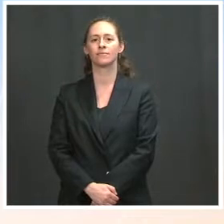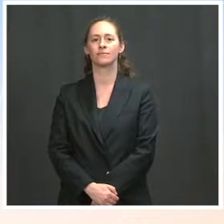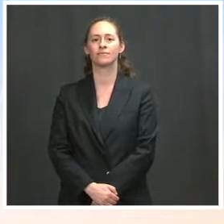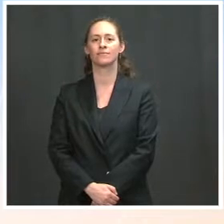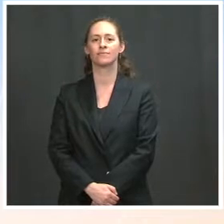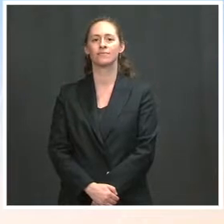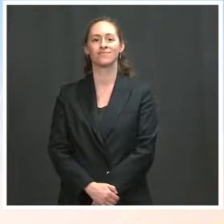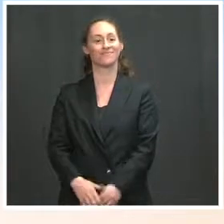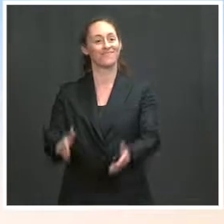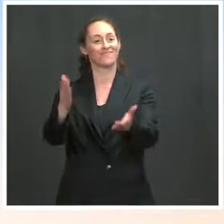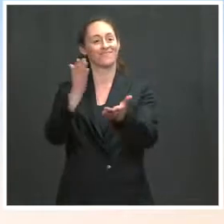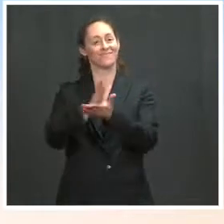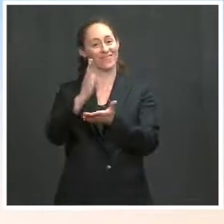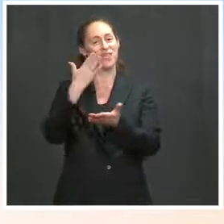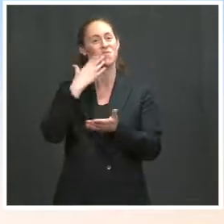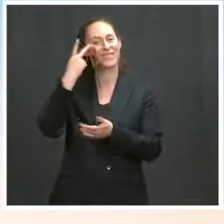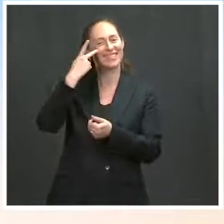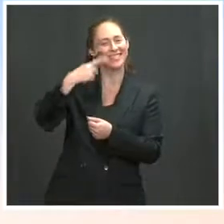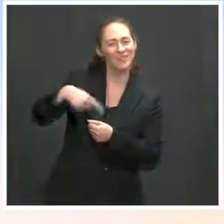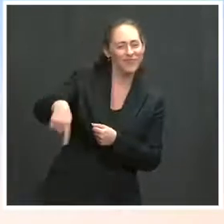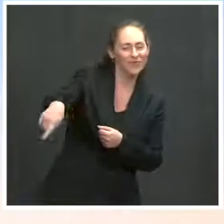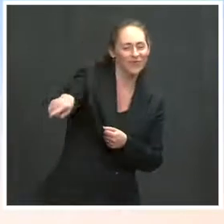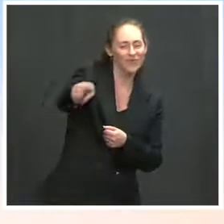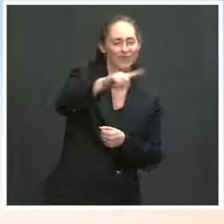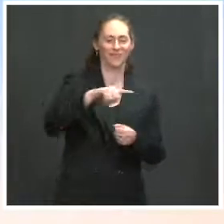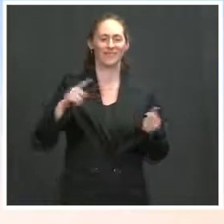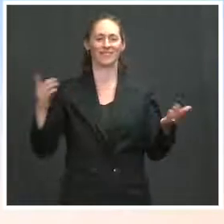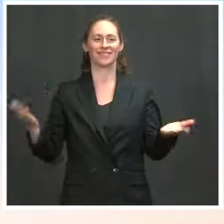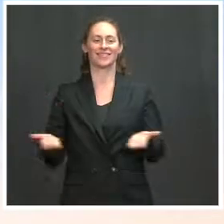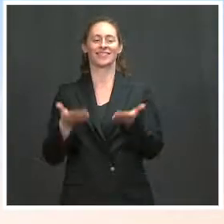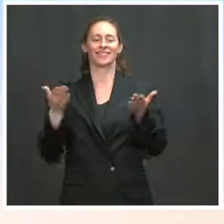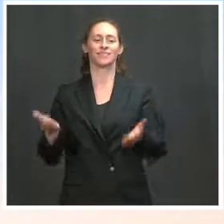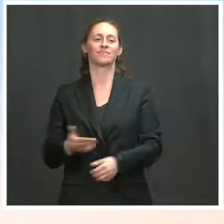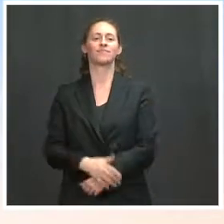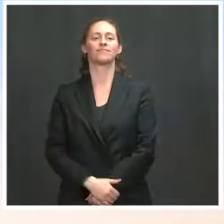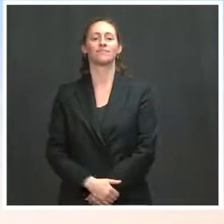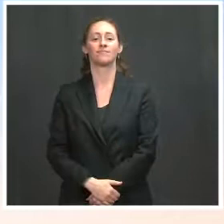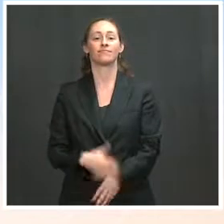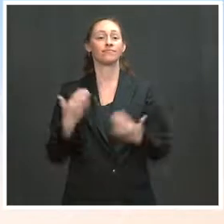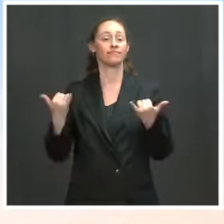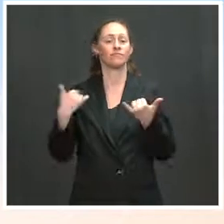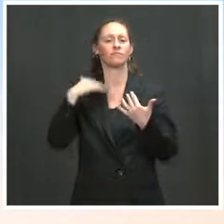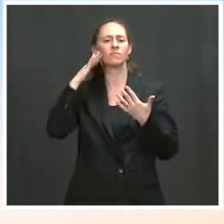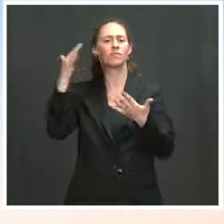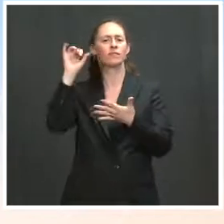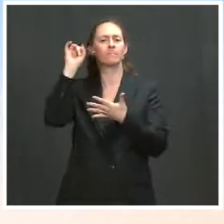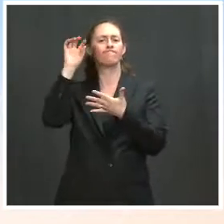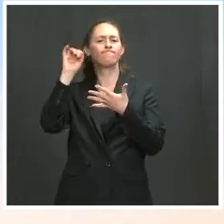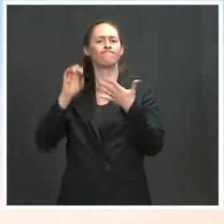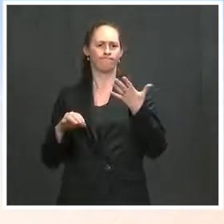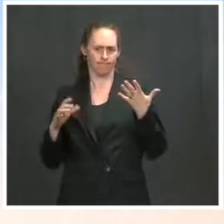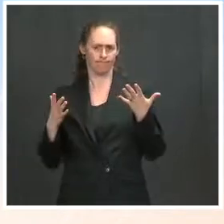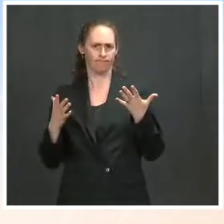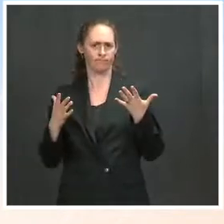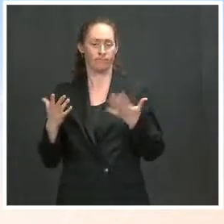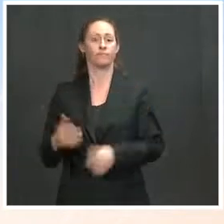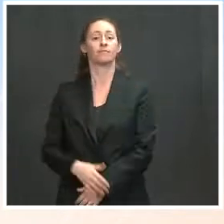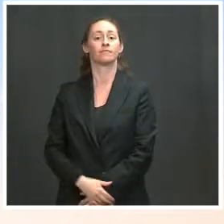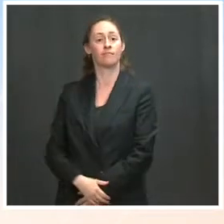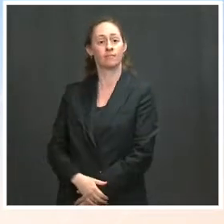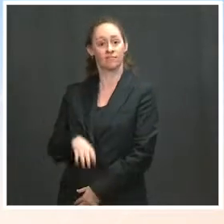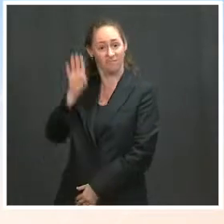Okay, good to see everyone. Have a couple of things for you guys at the top. Yesterday we made history. Kristen Clark